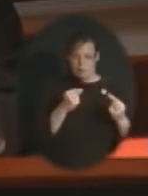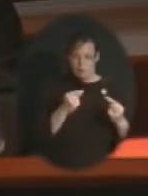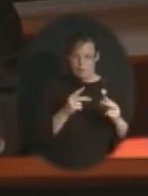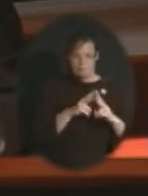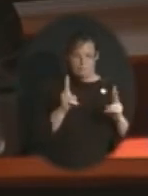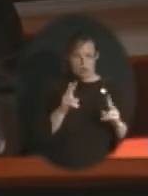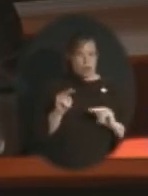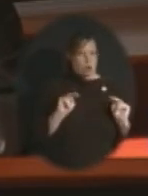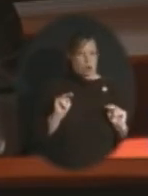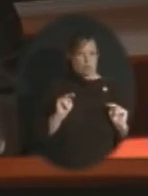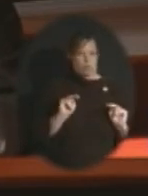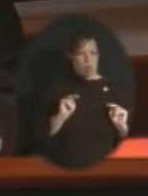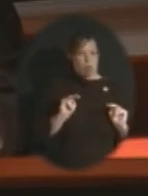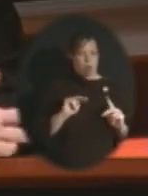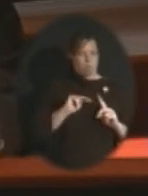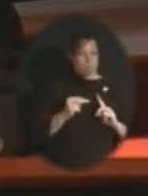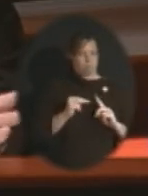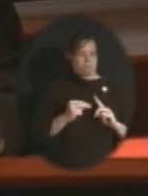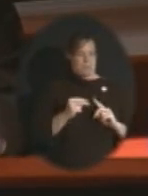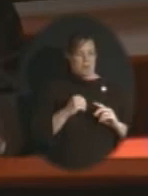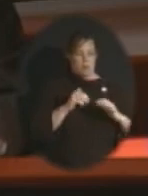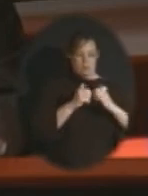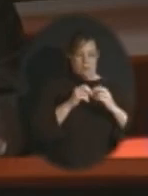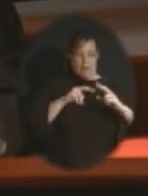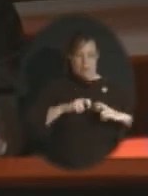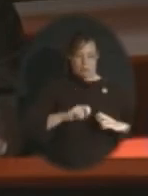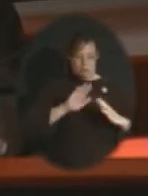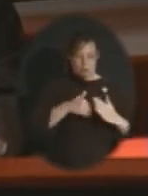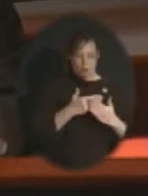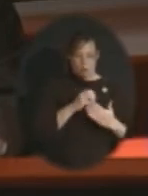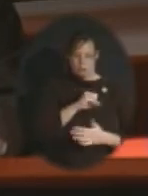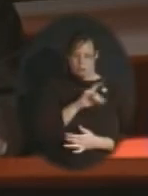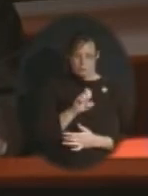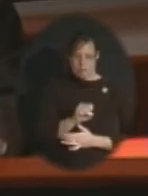neutral standpoint in terms of analyzing all sides.